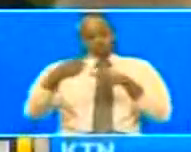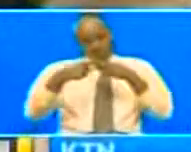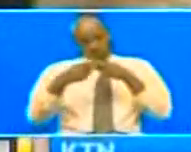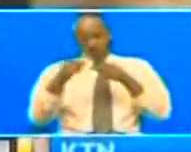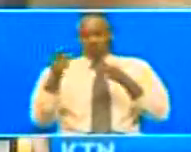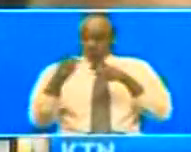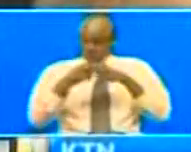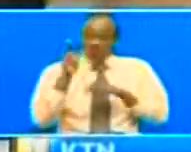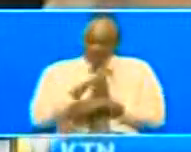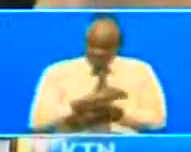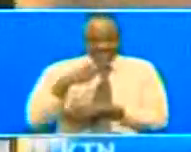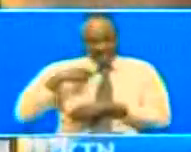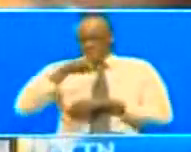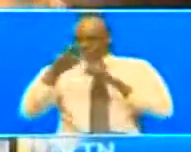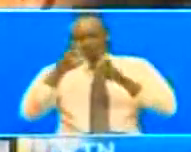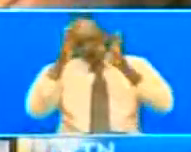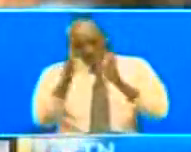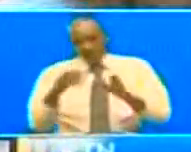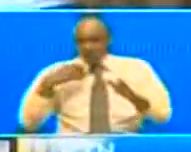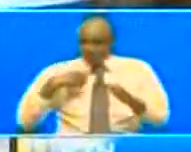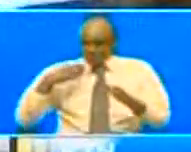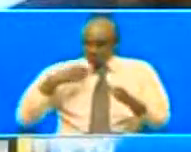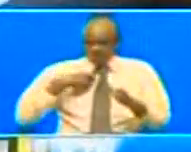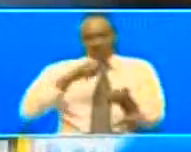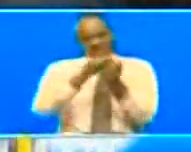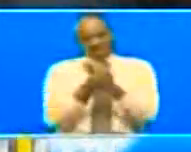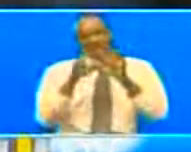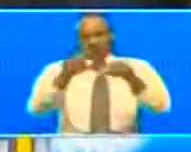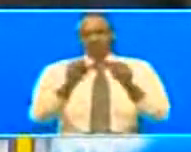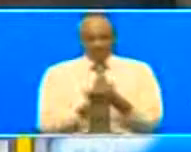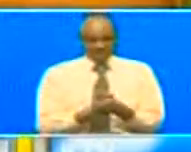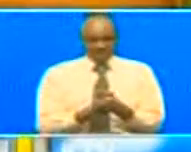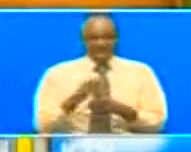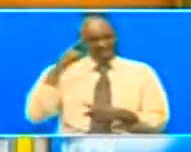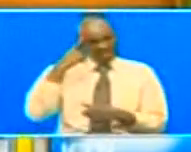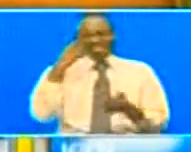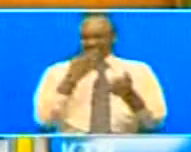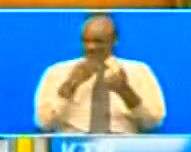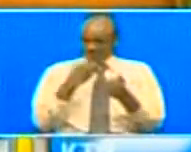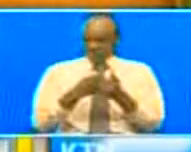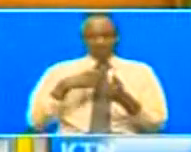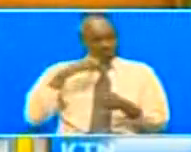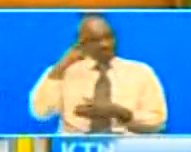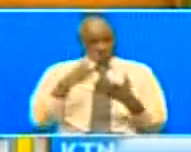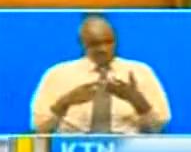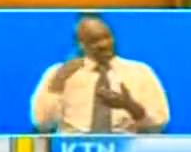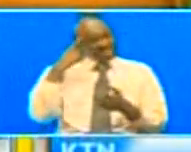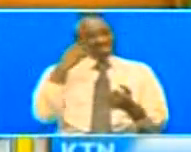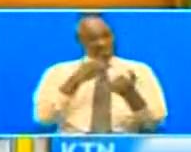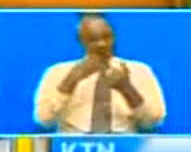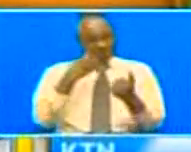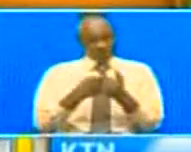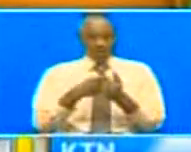for the man or woman who will replace the professor at CBK. It would be very, very difficult, to be honest, irrespective of what people think. It would be very, very difficult to